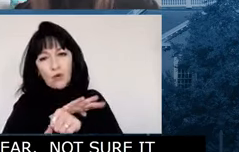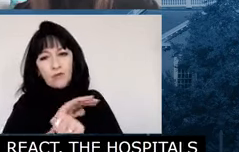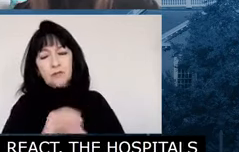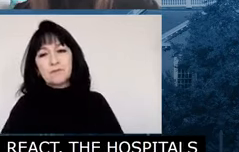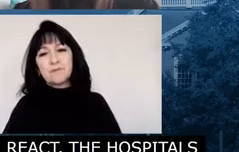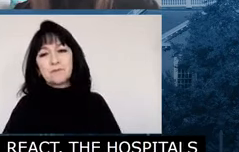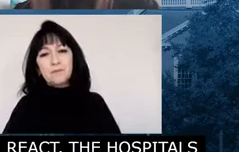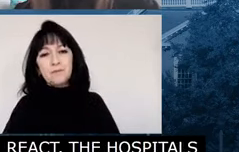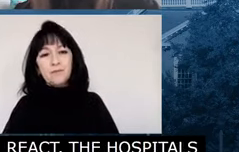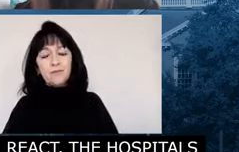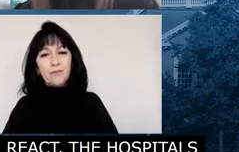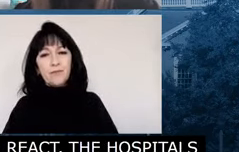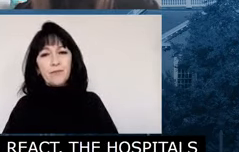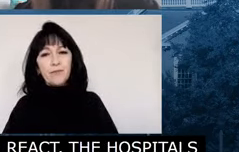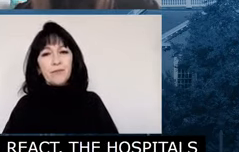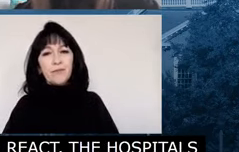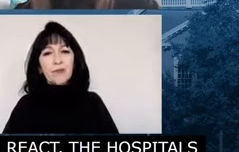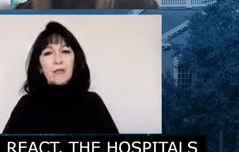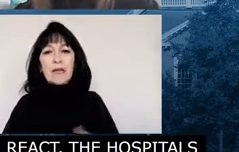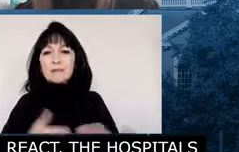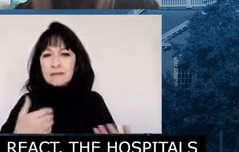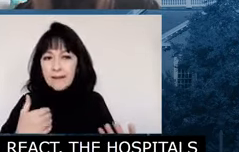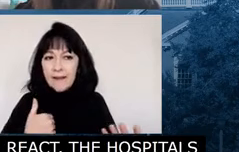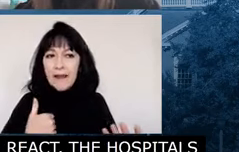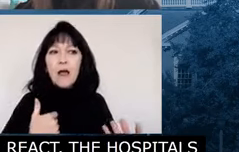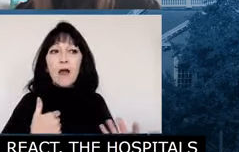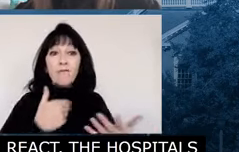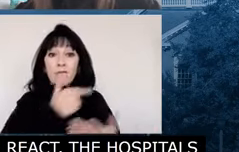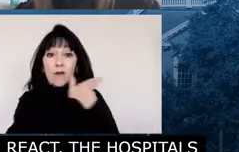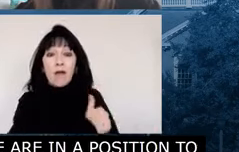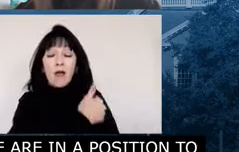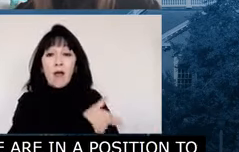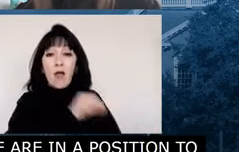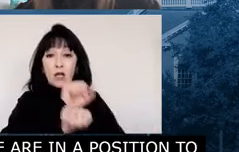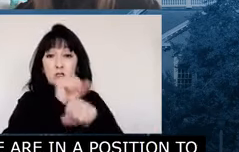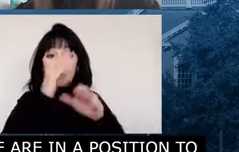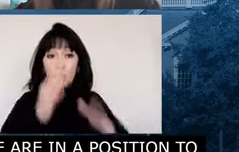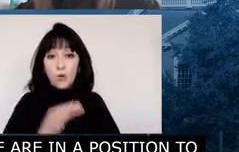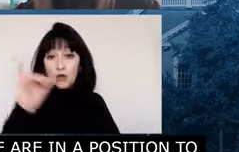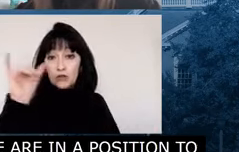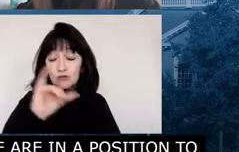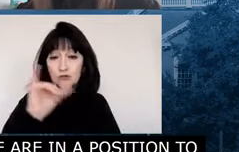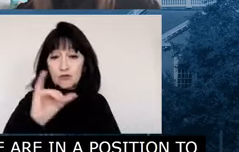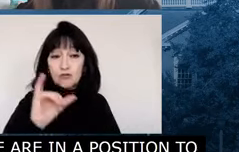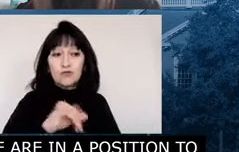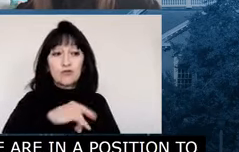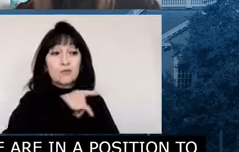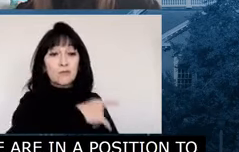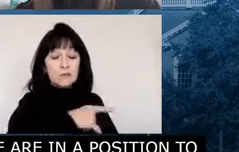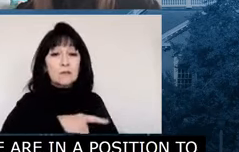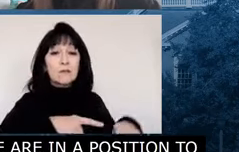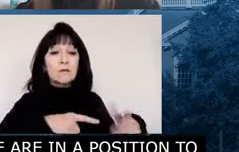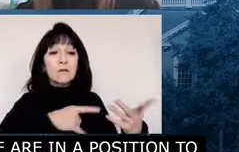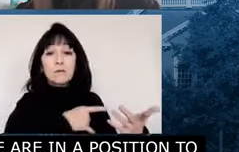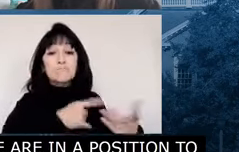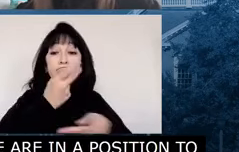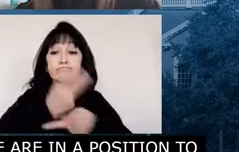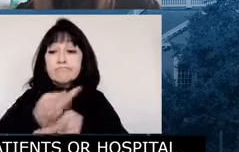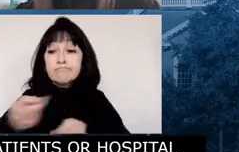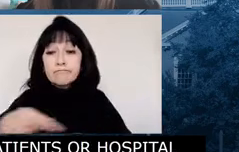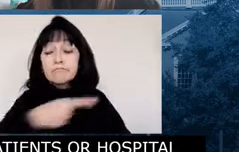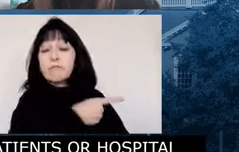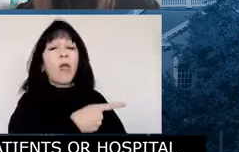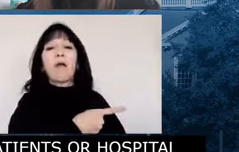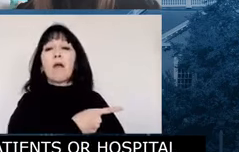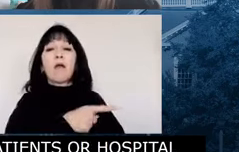that are patients or workers, hospital workers that can't come to work because they test positive. And so